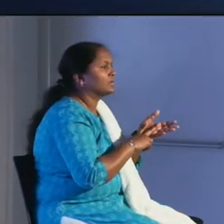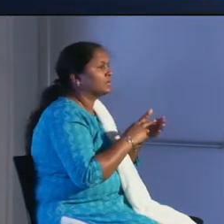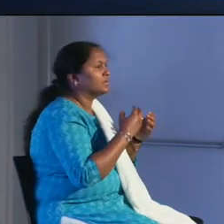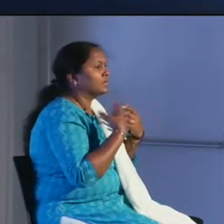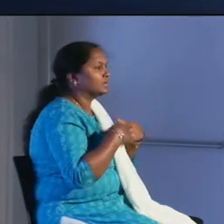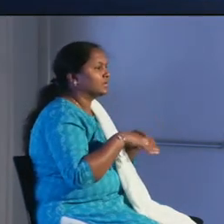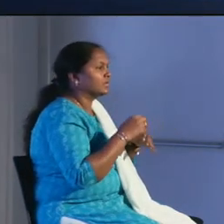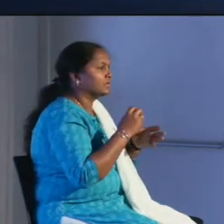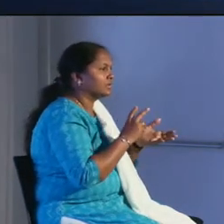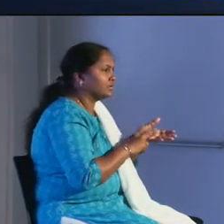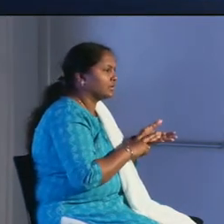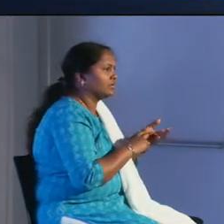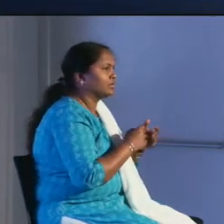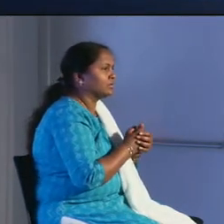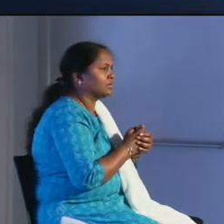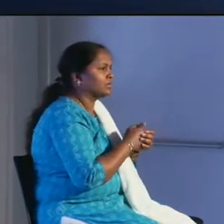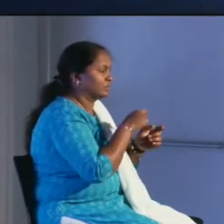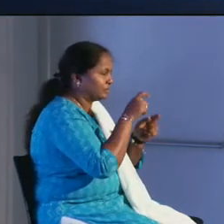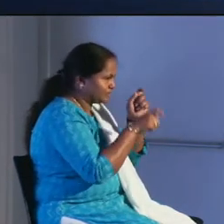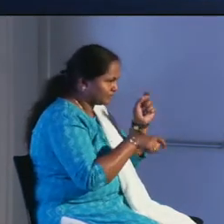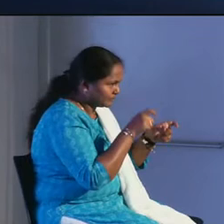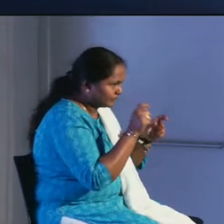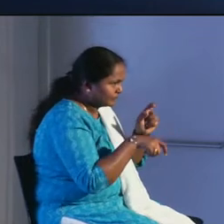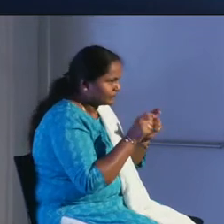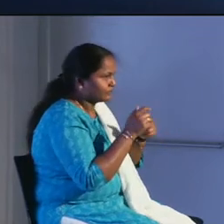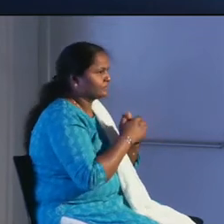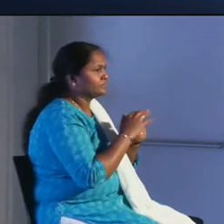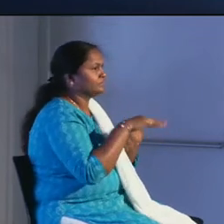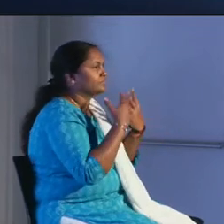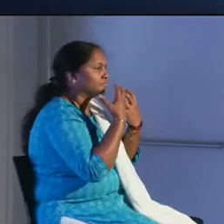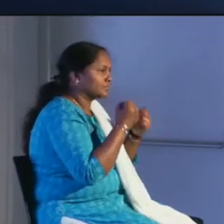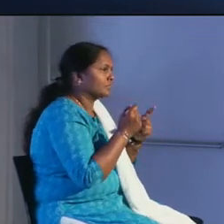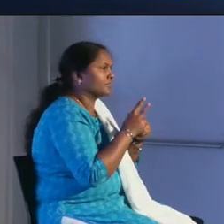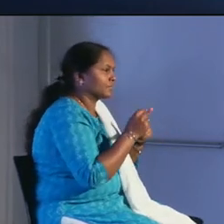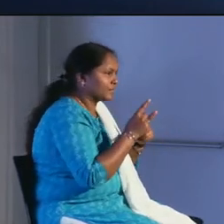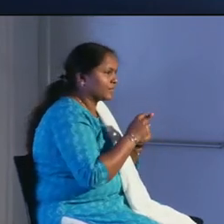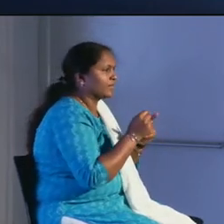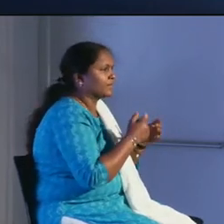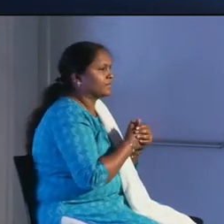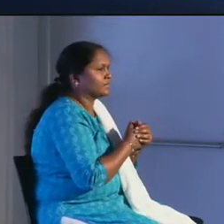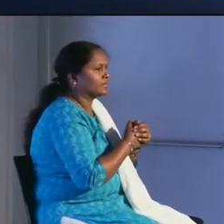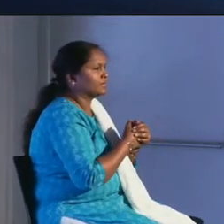on people like Kamlaji holding that megaphone.